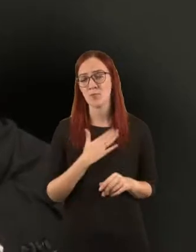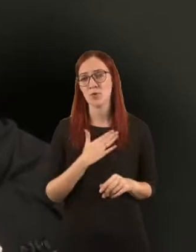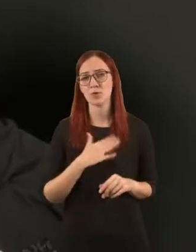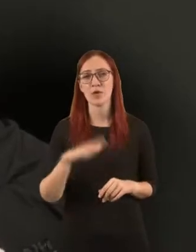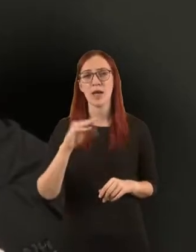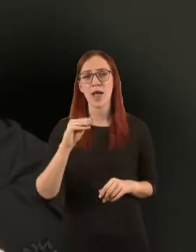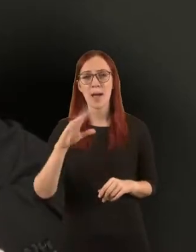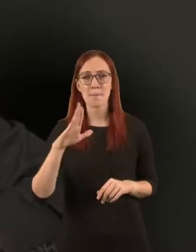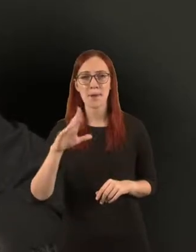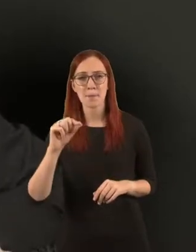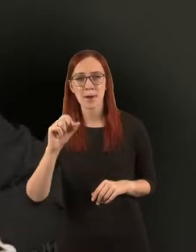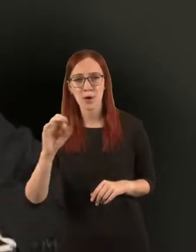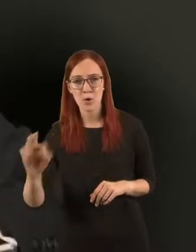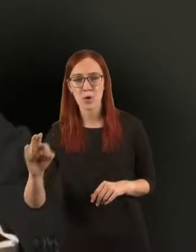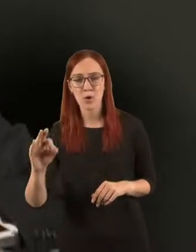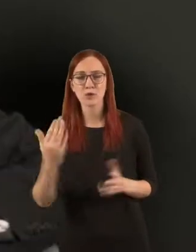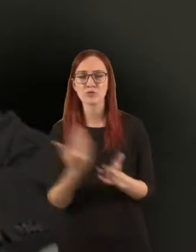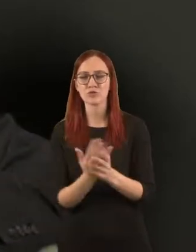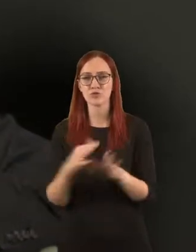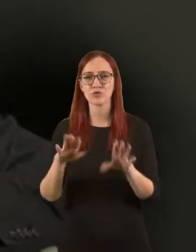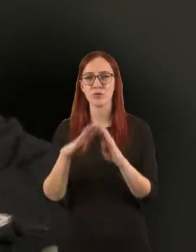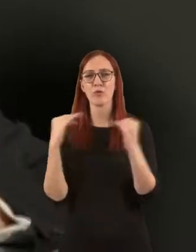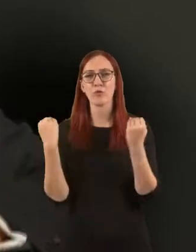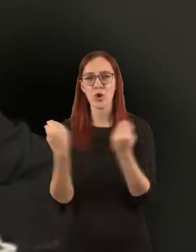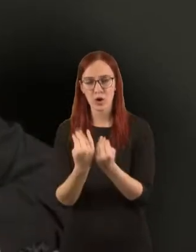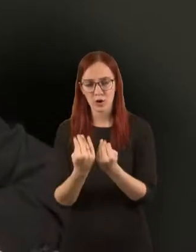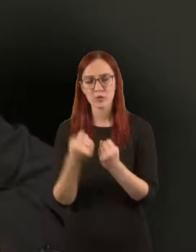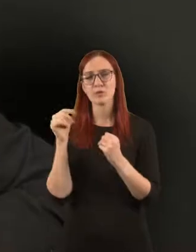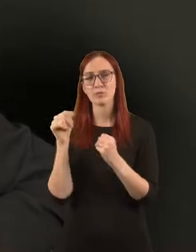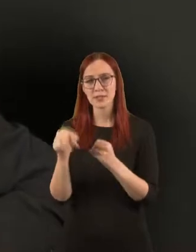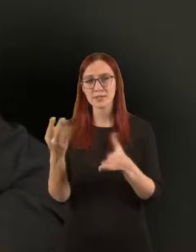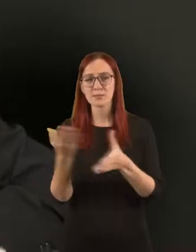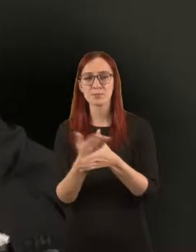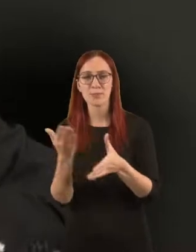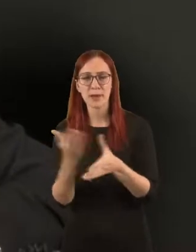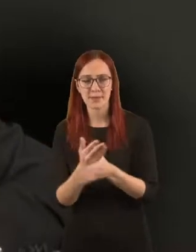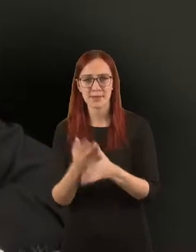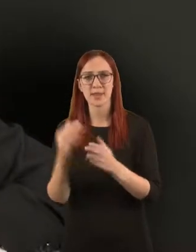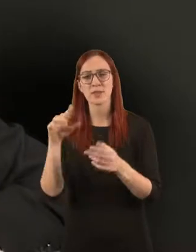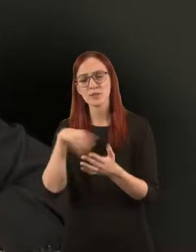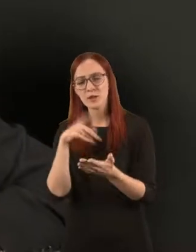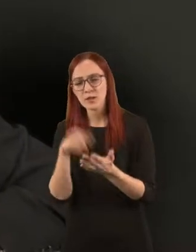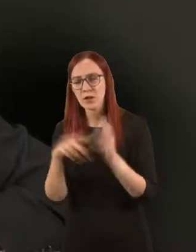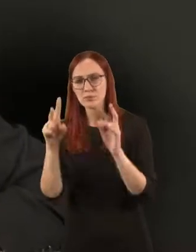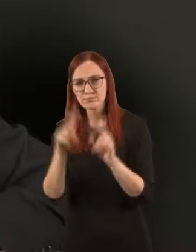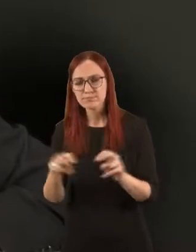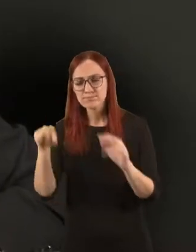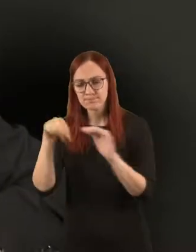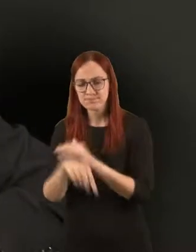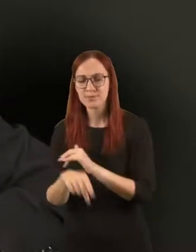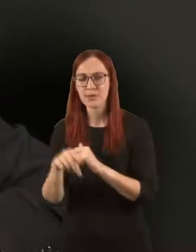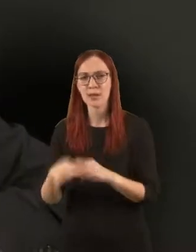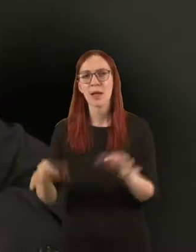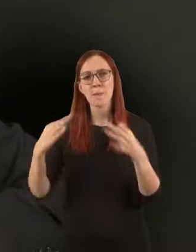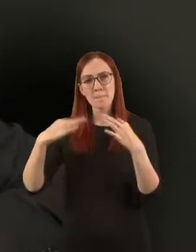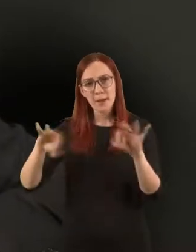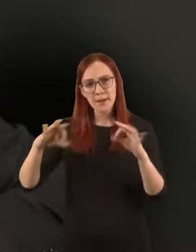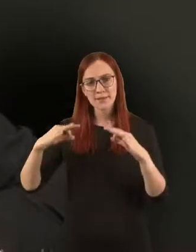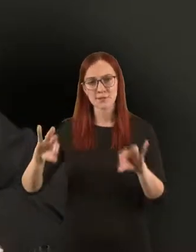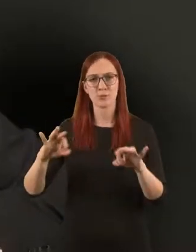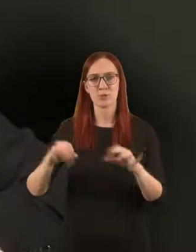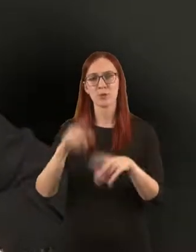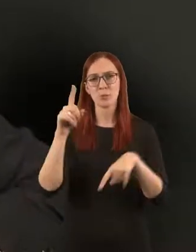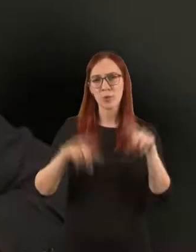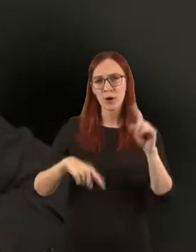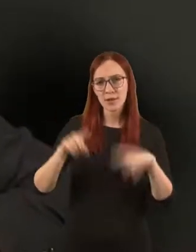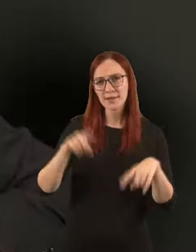this specific issue. And we suggested different policies to address, of course, this very, very,